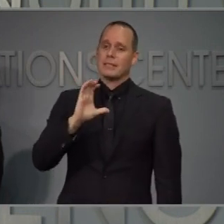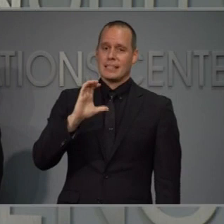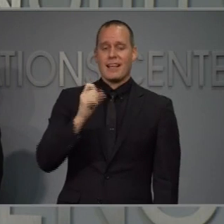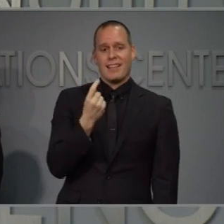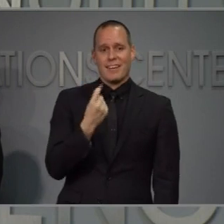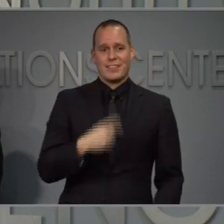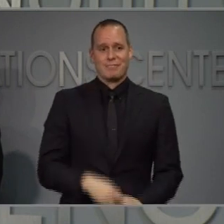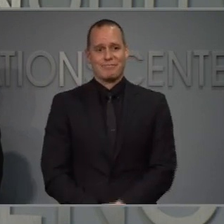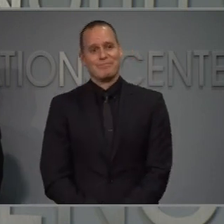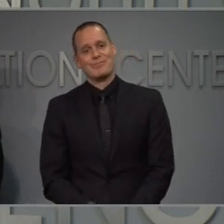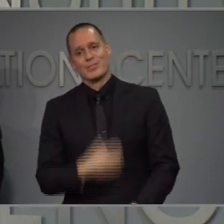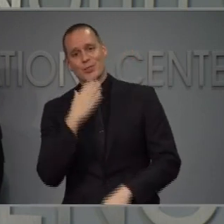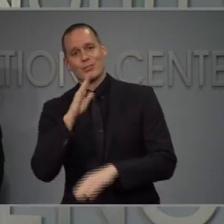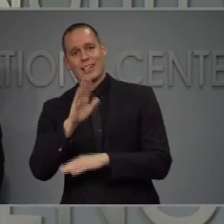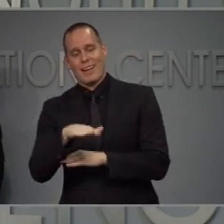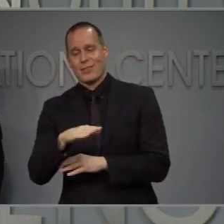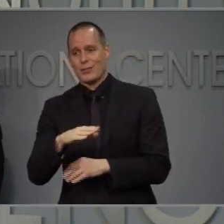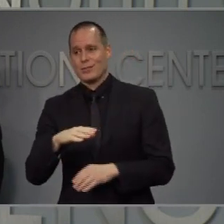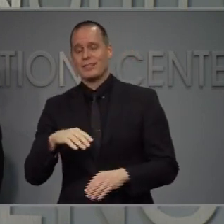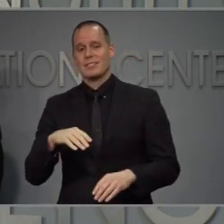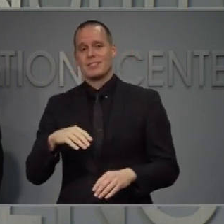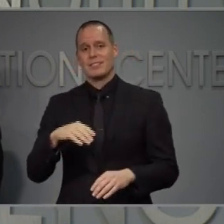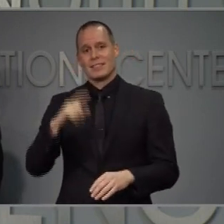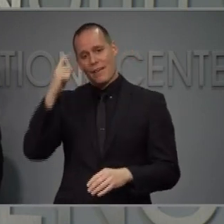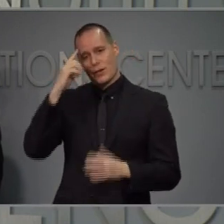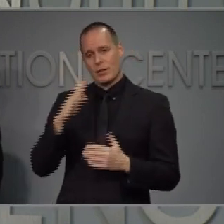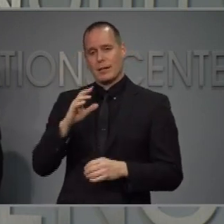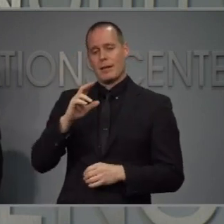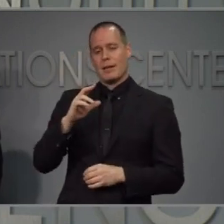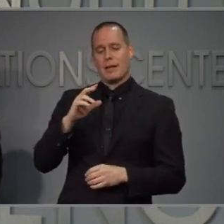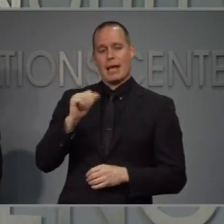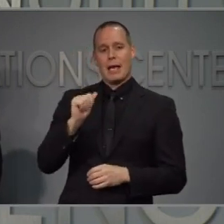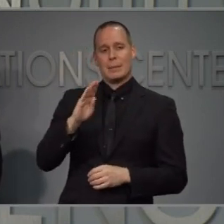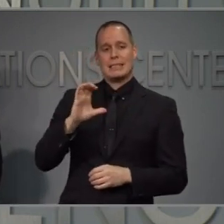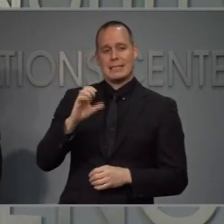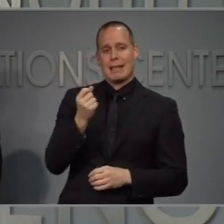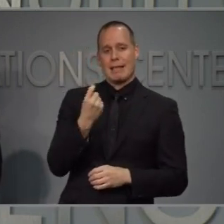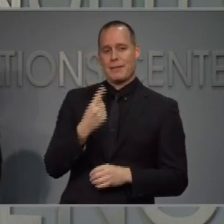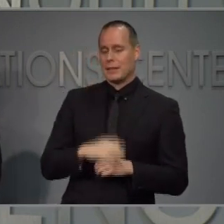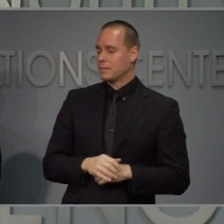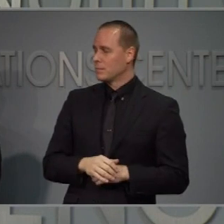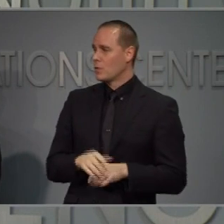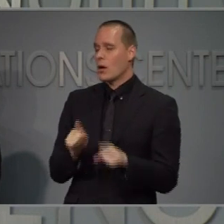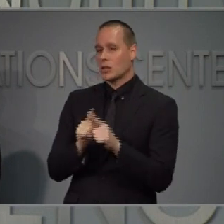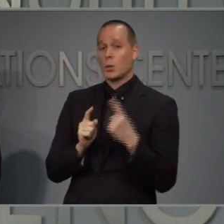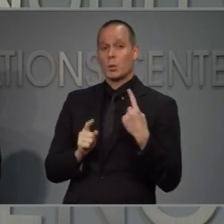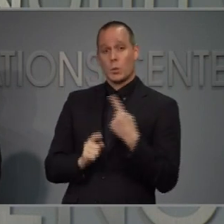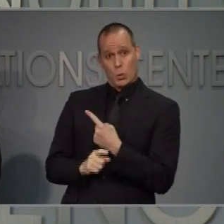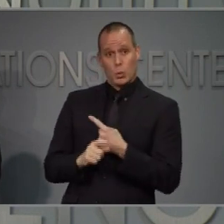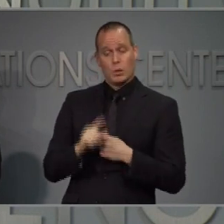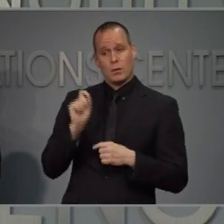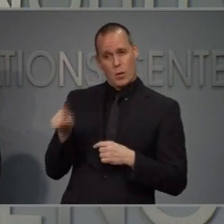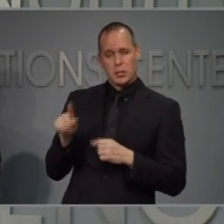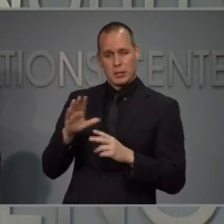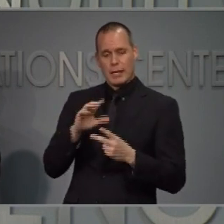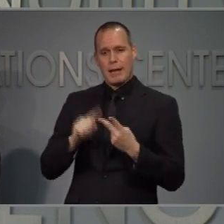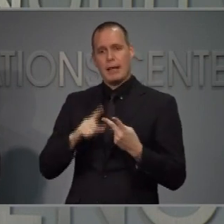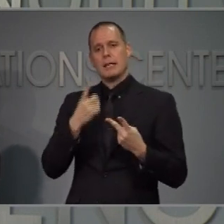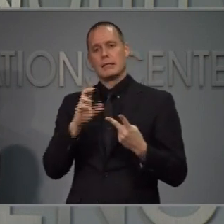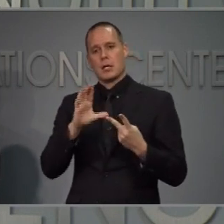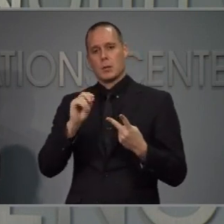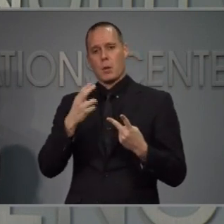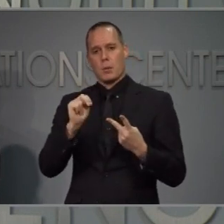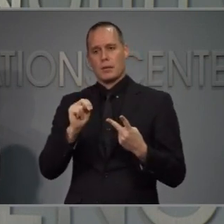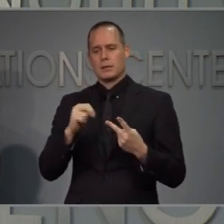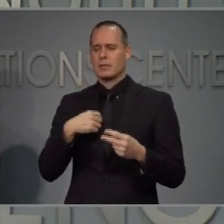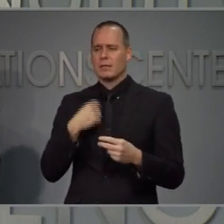Good afternoon, Governor. Jonah Kaplan here with ABC 11. This question is for you as well to Dr. Cohen. I wanted to inquire about the